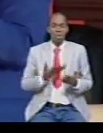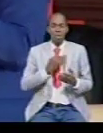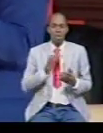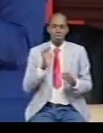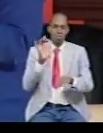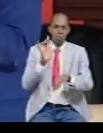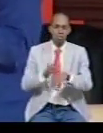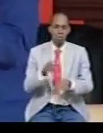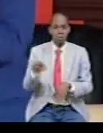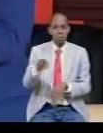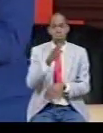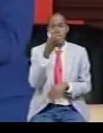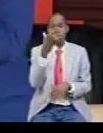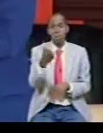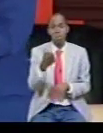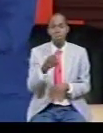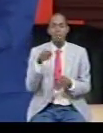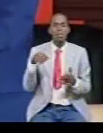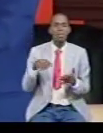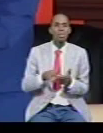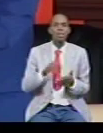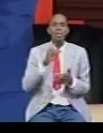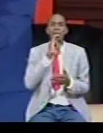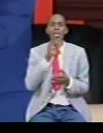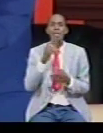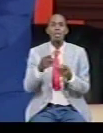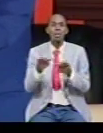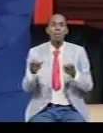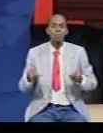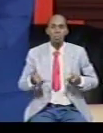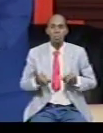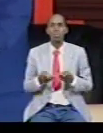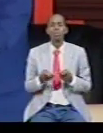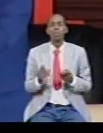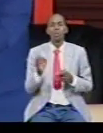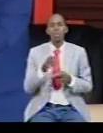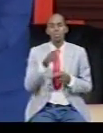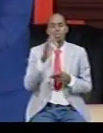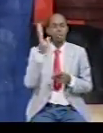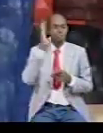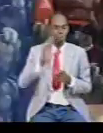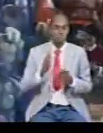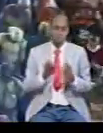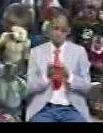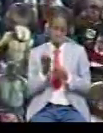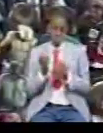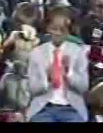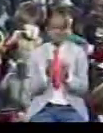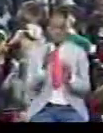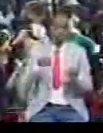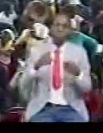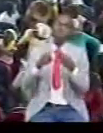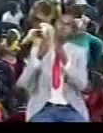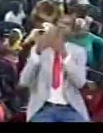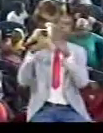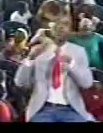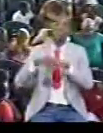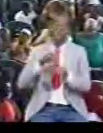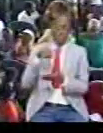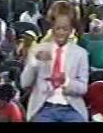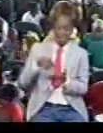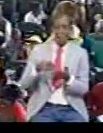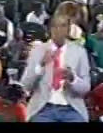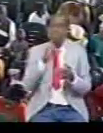your life, this is the place through which you will go to heaven. This is the place